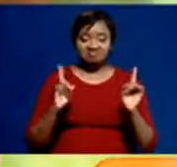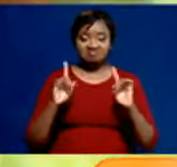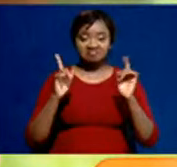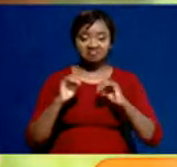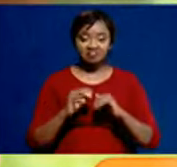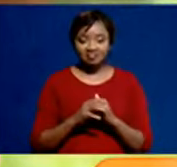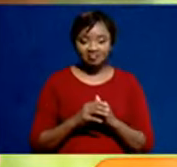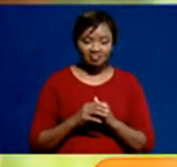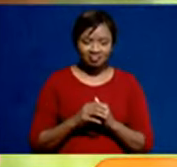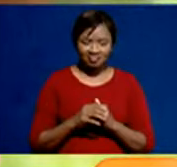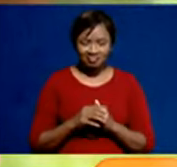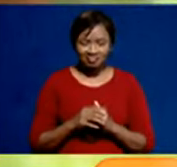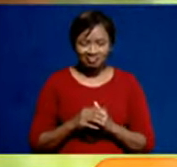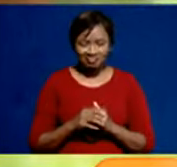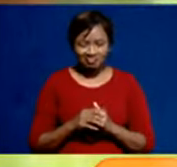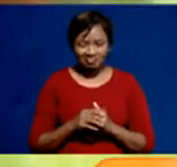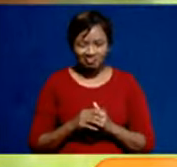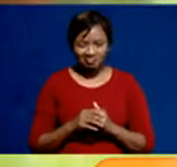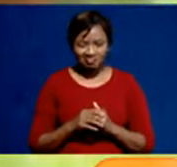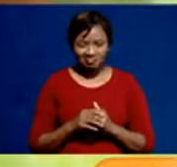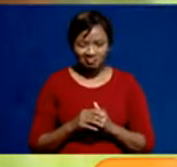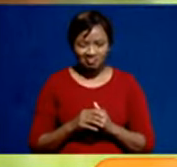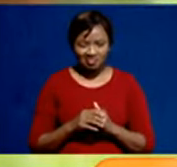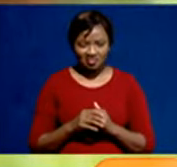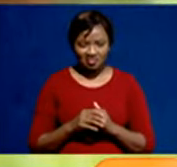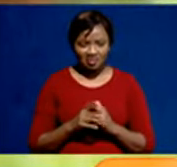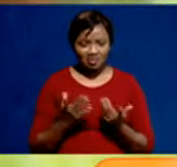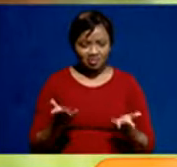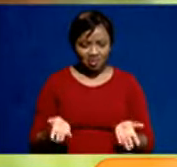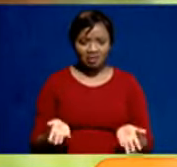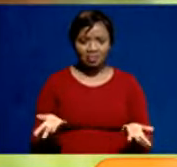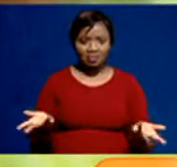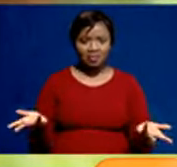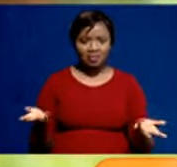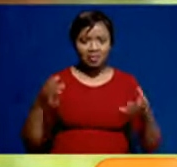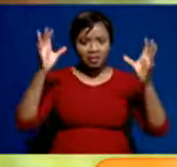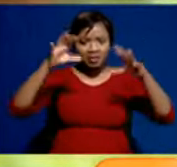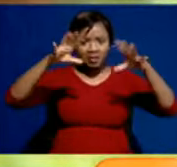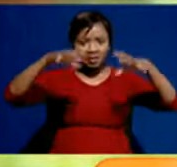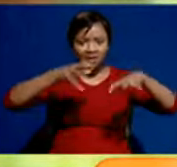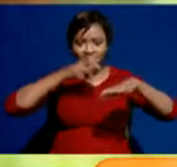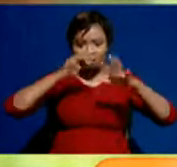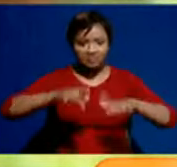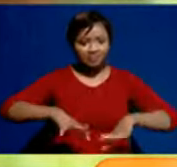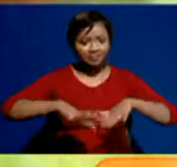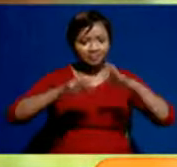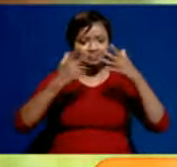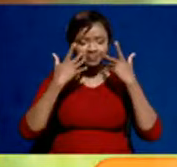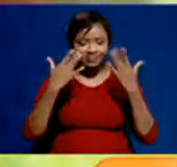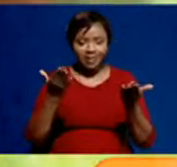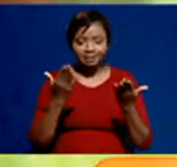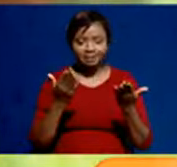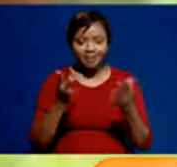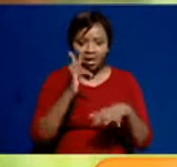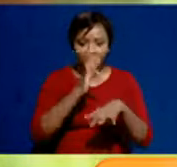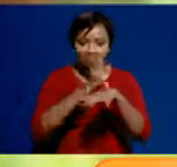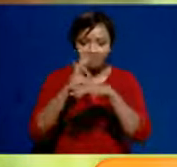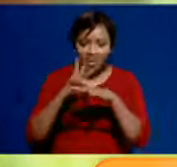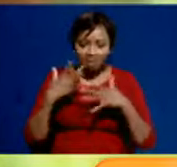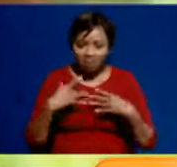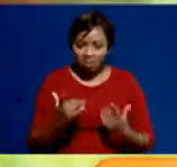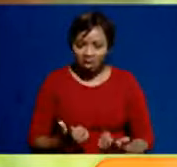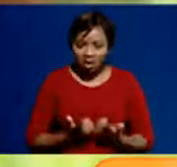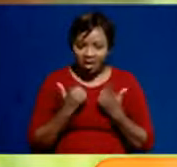themselves. So El Nino has come. The results have been disastrous. So this